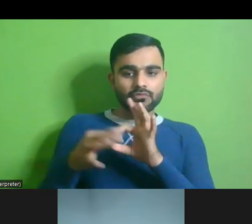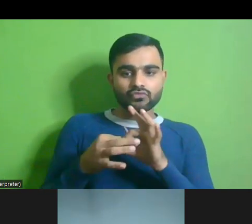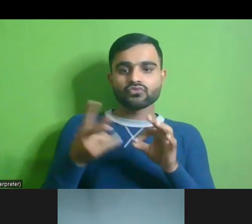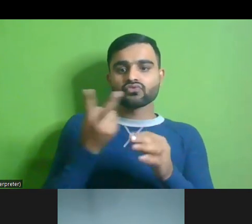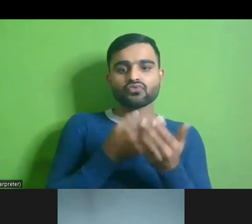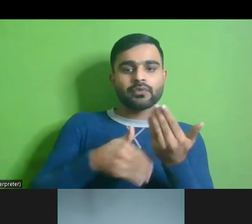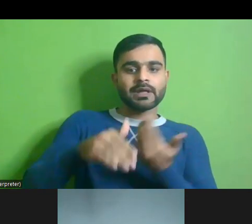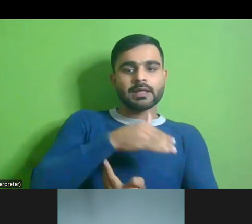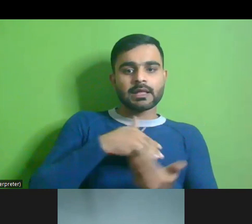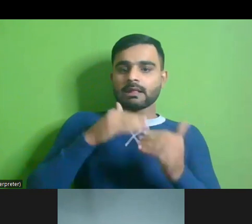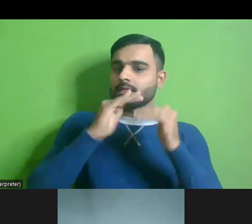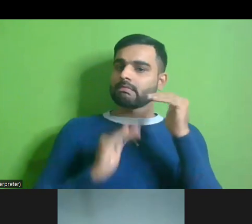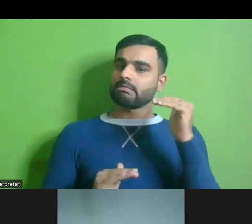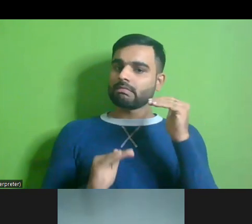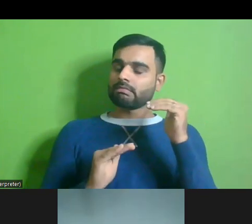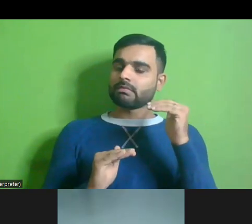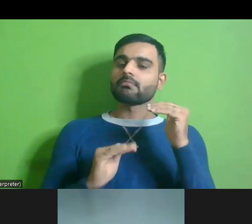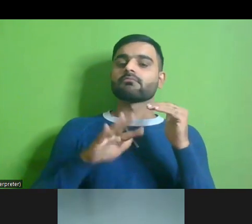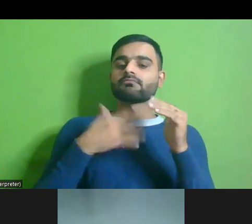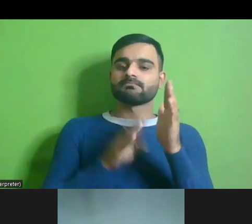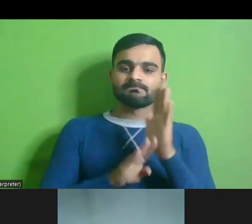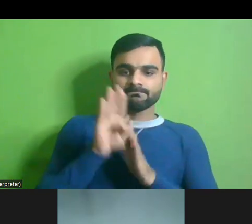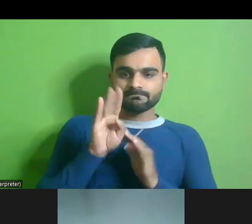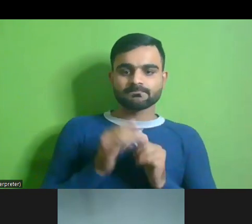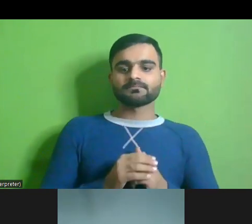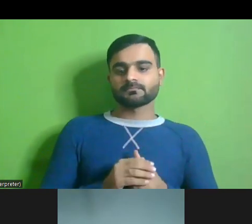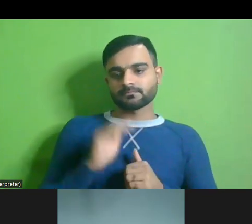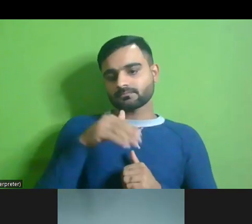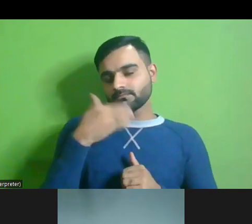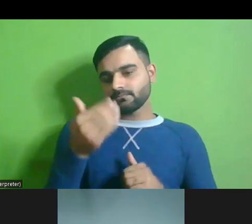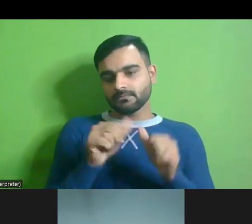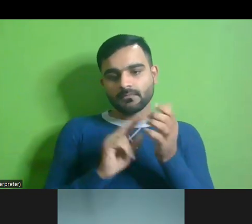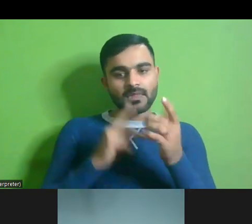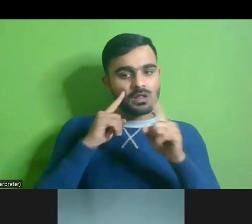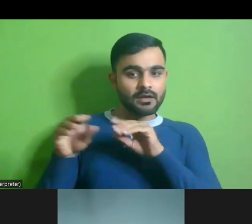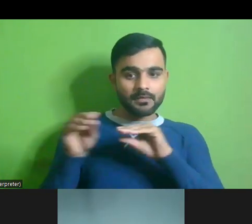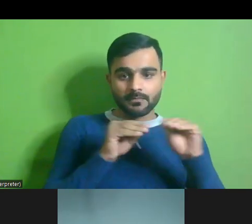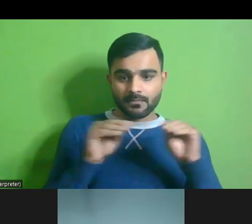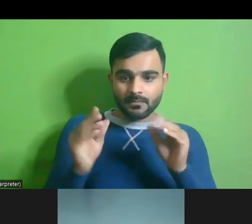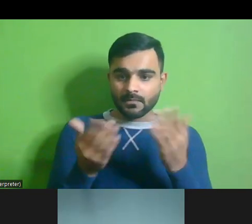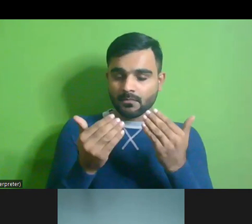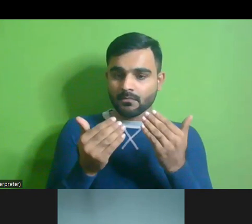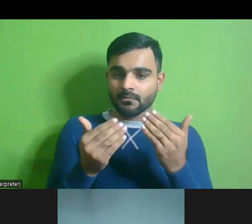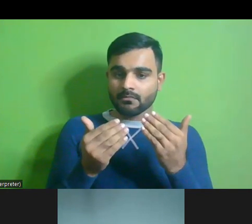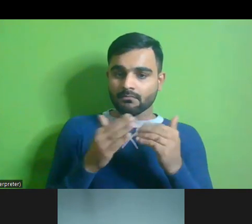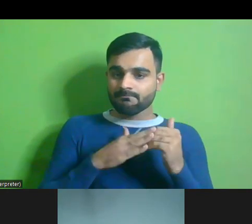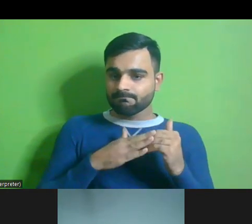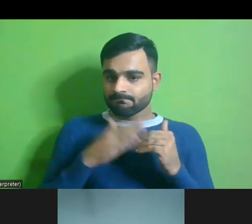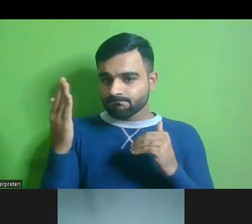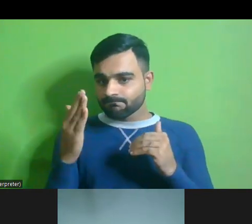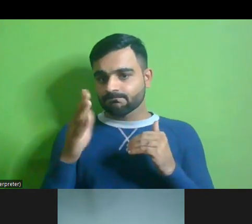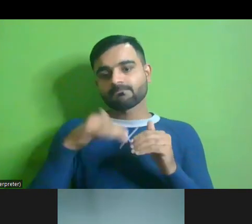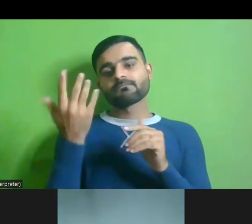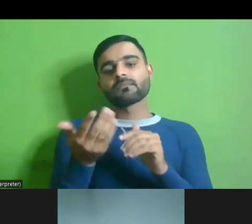lessons can be drawn up? And how the anti-caste movement can be drawn up towards undoing